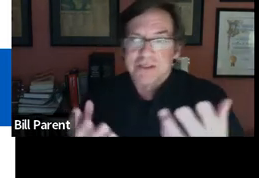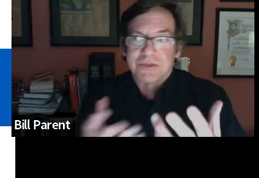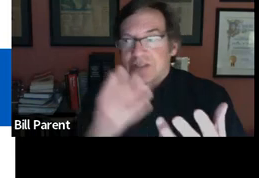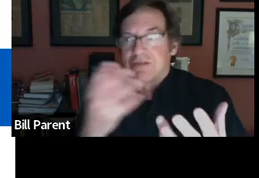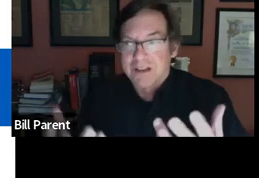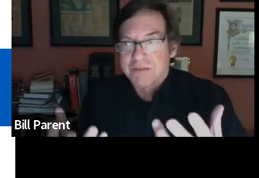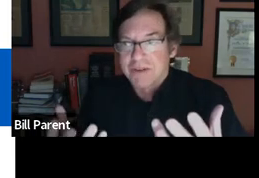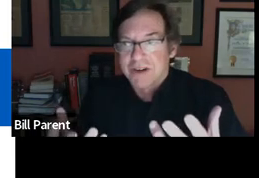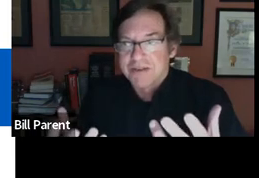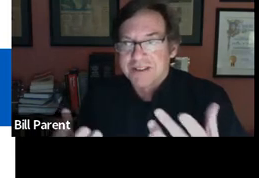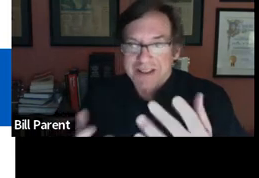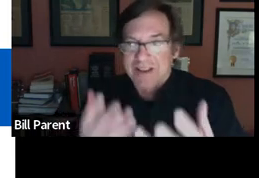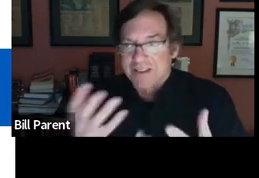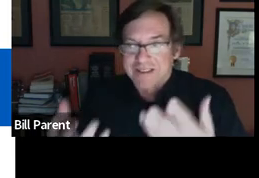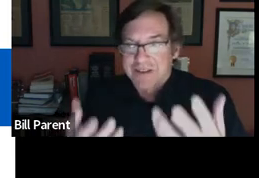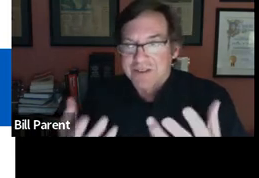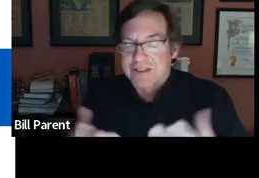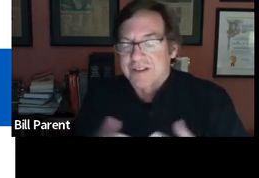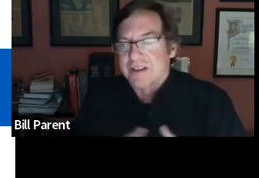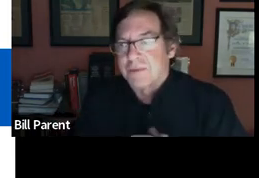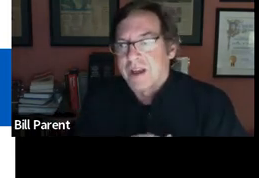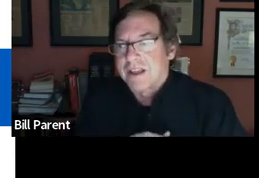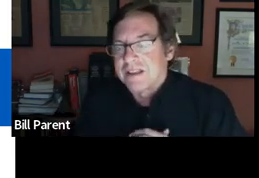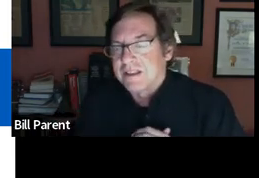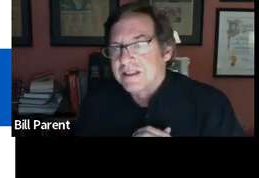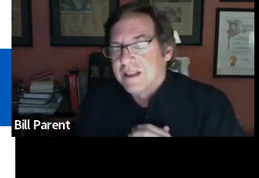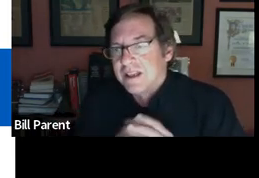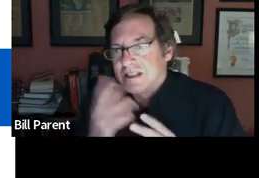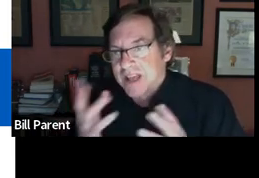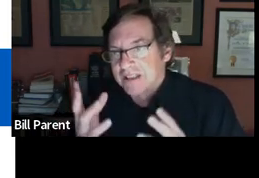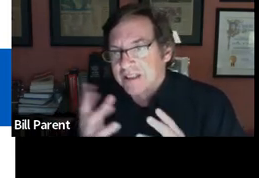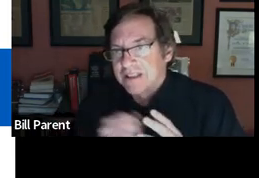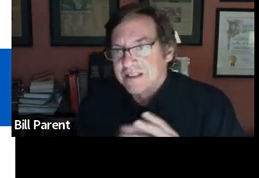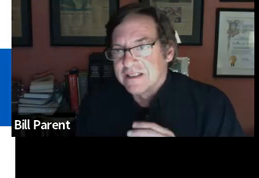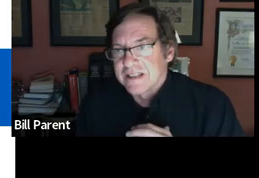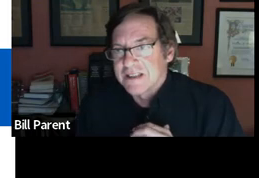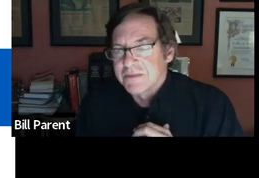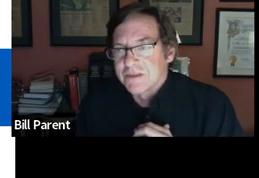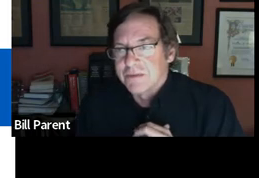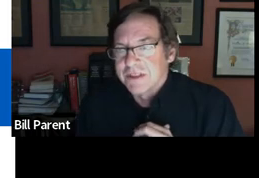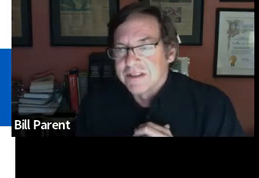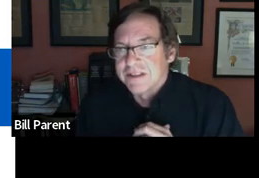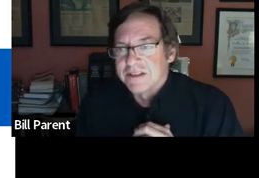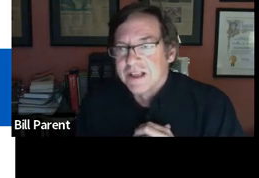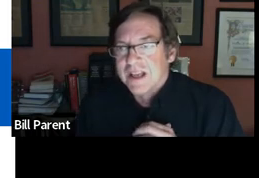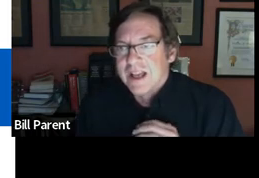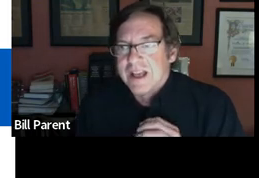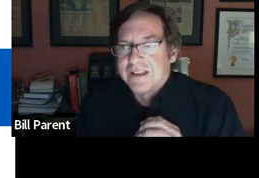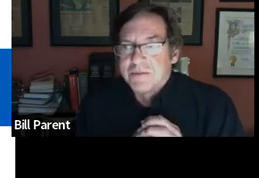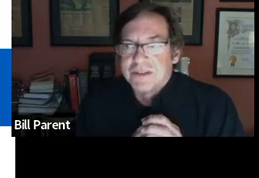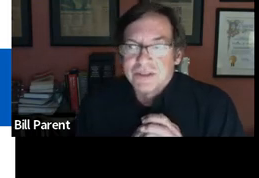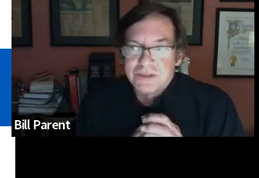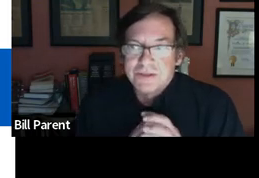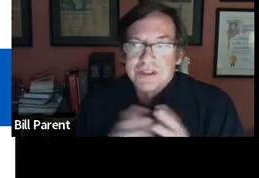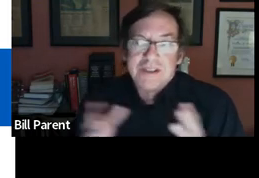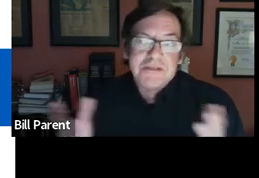in terms of their regular programming and other, you know, pilot ideas. Is that something that will be considered? And